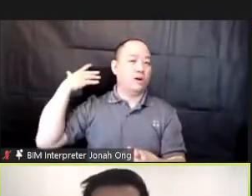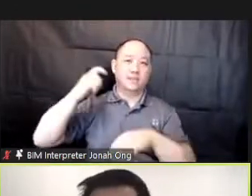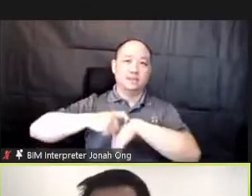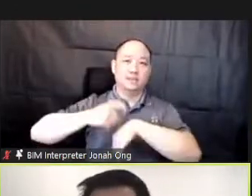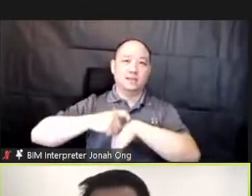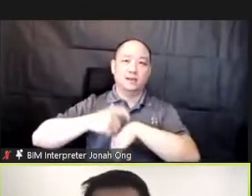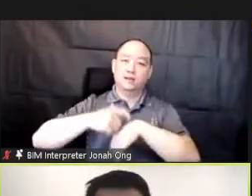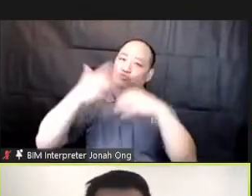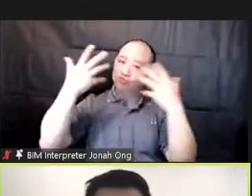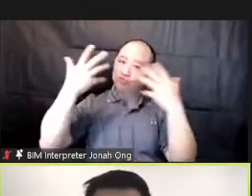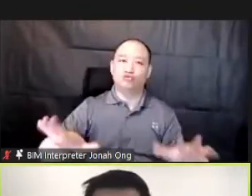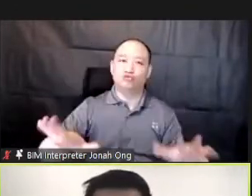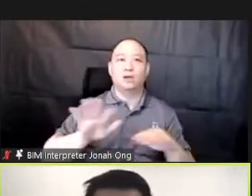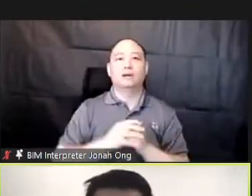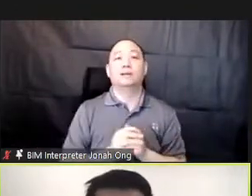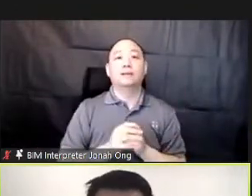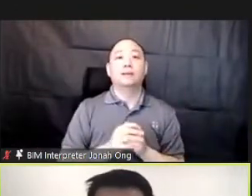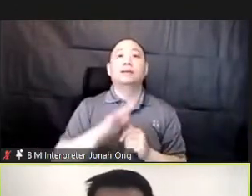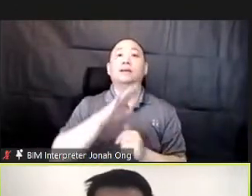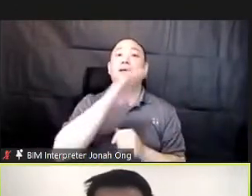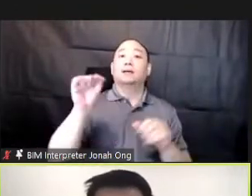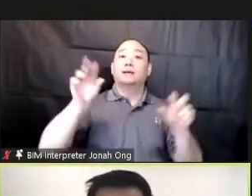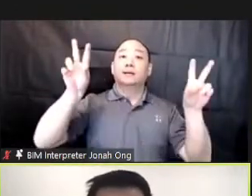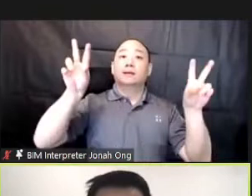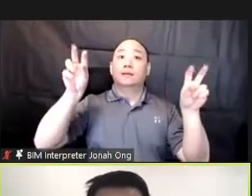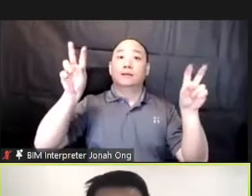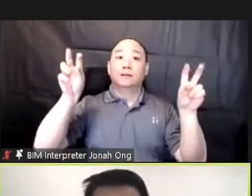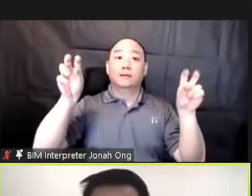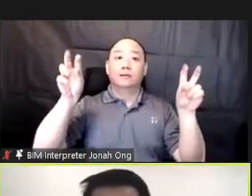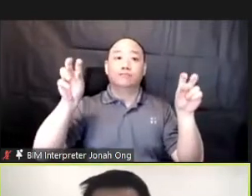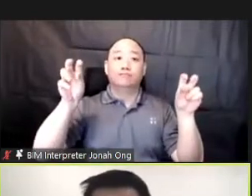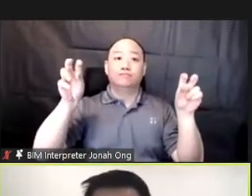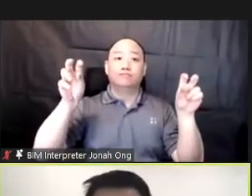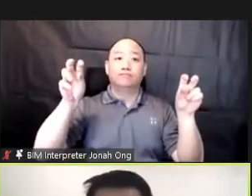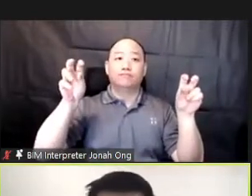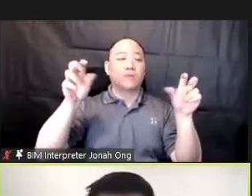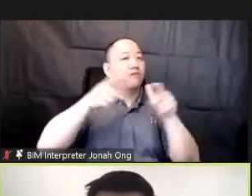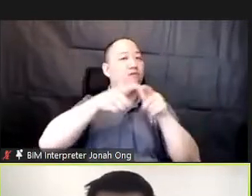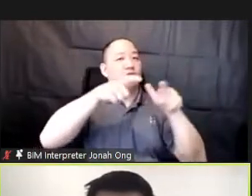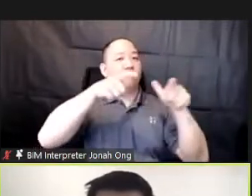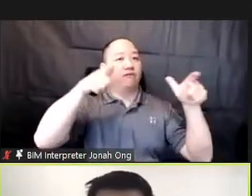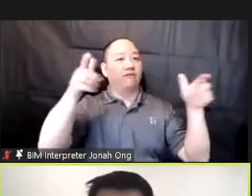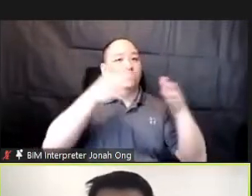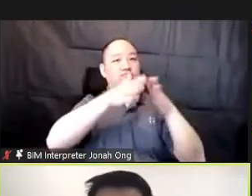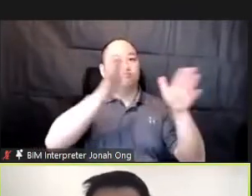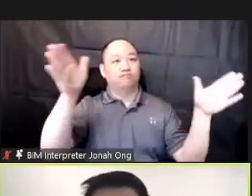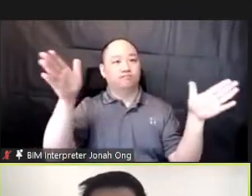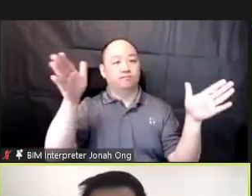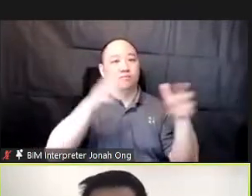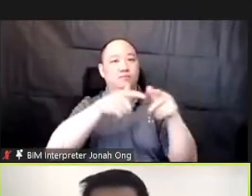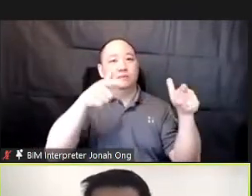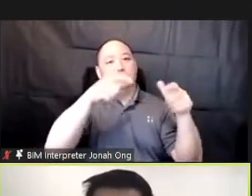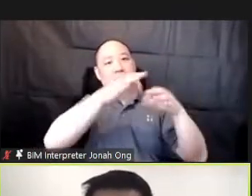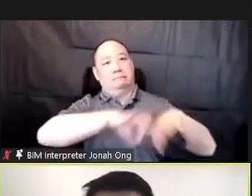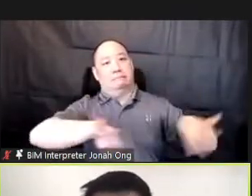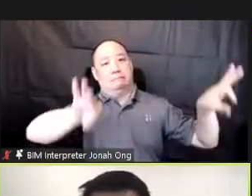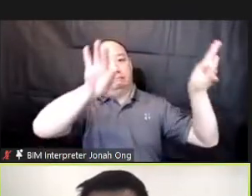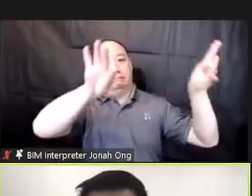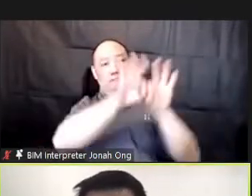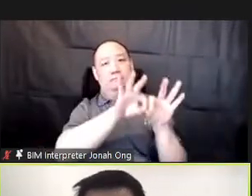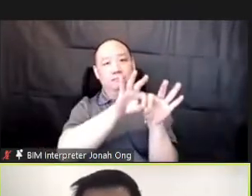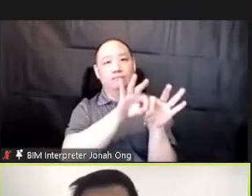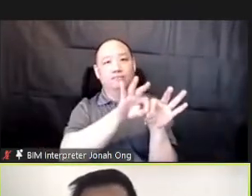However, diversity, you know, as a topic of its own, it's a huge white elephant in the room. There's segregation